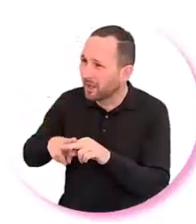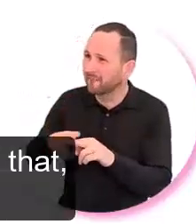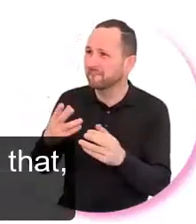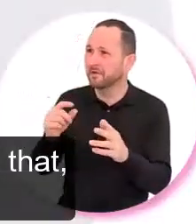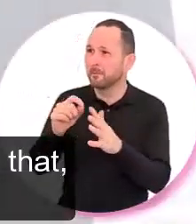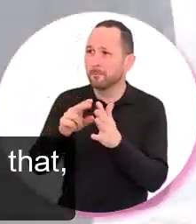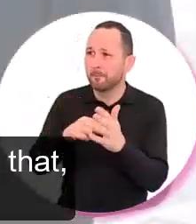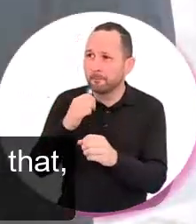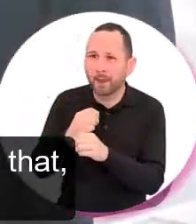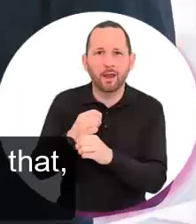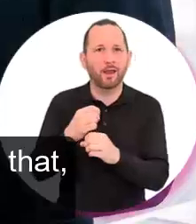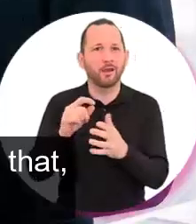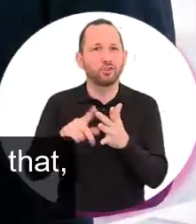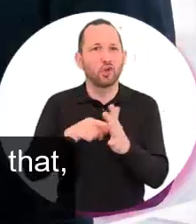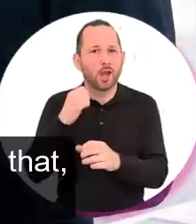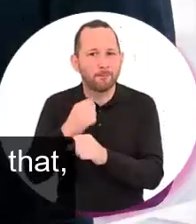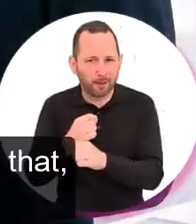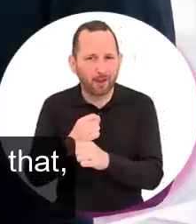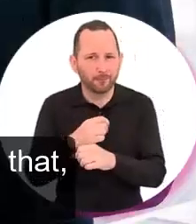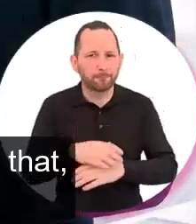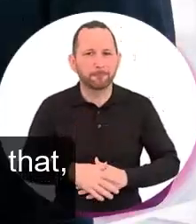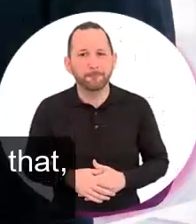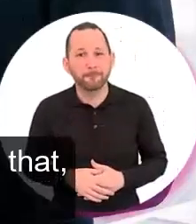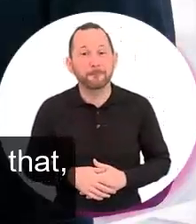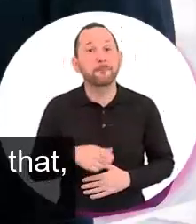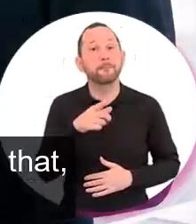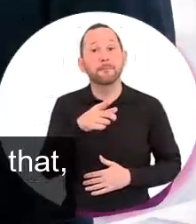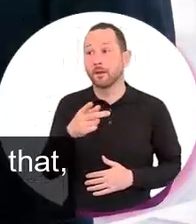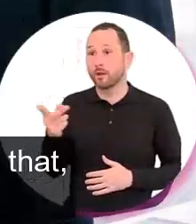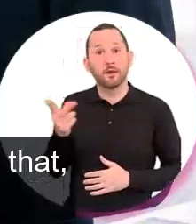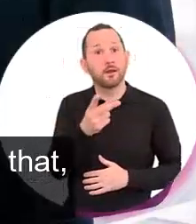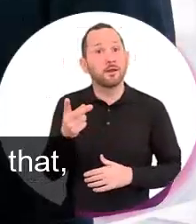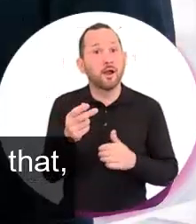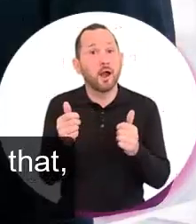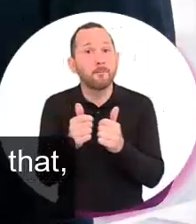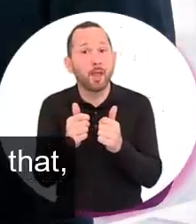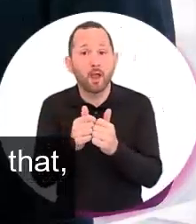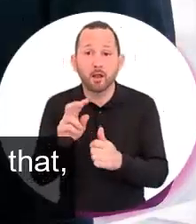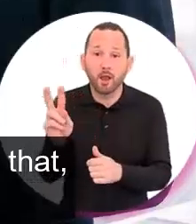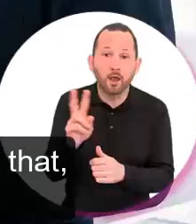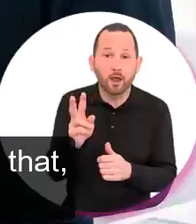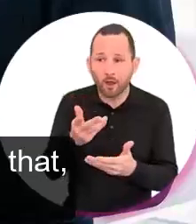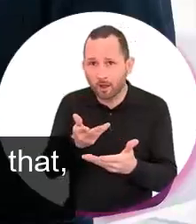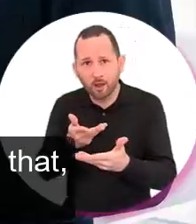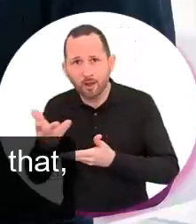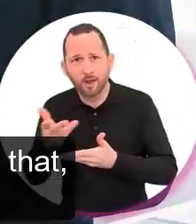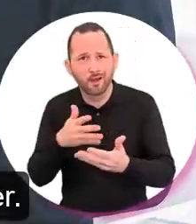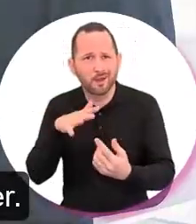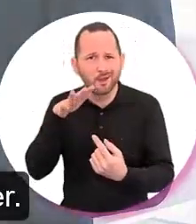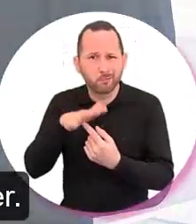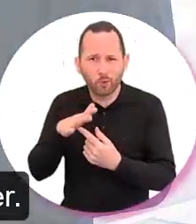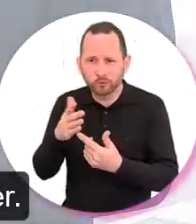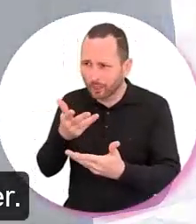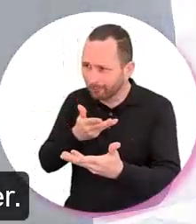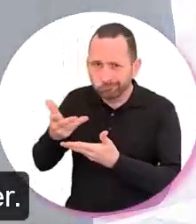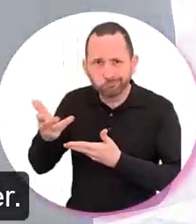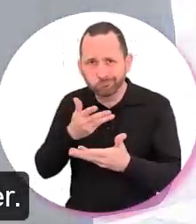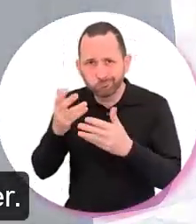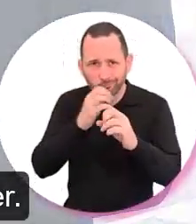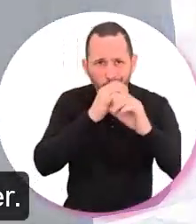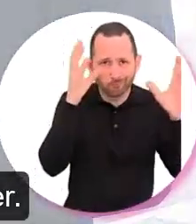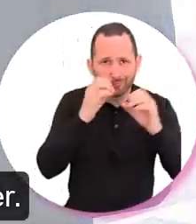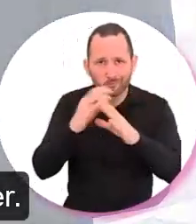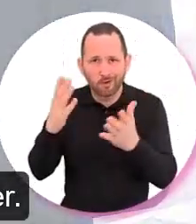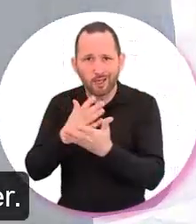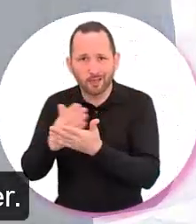format. If you are having treatment with a partner, it is essential that, before you complete your consent forms, you discuss